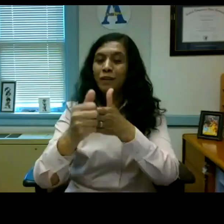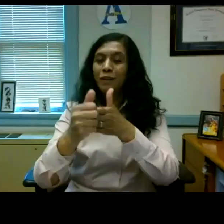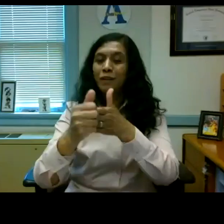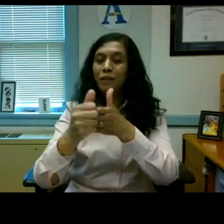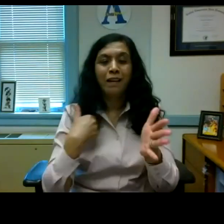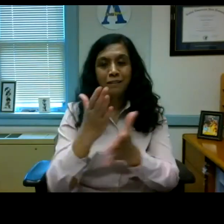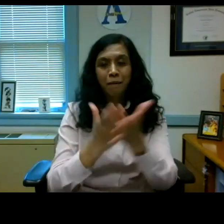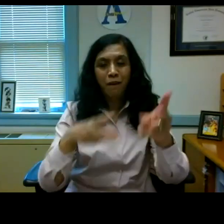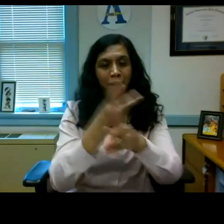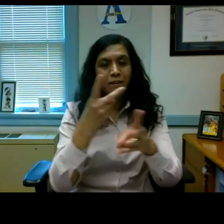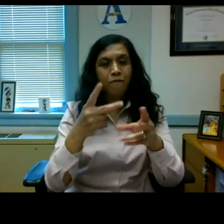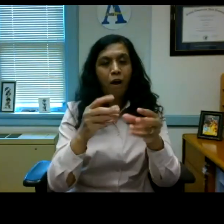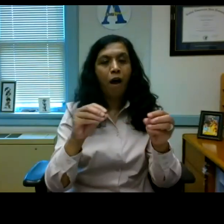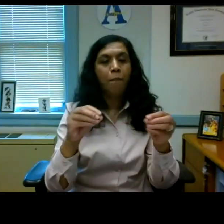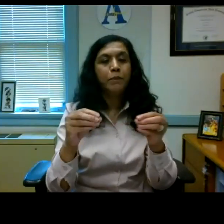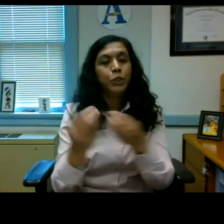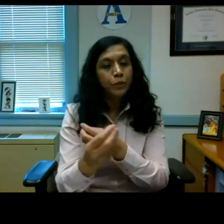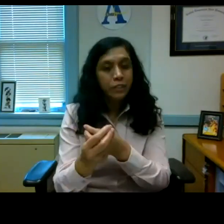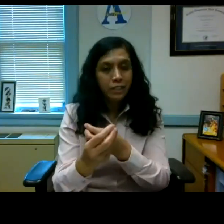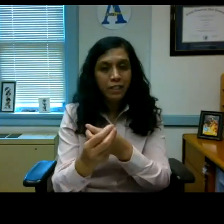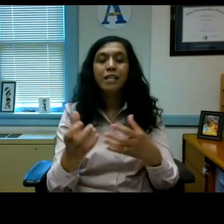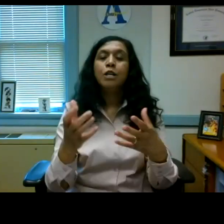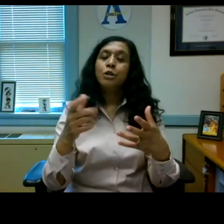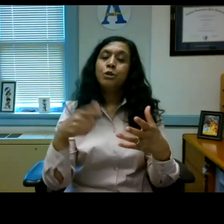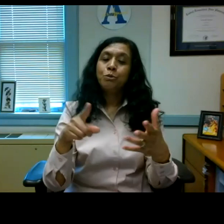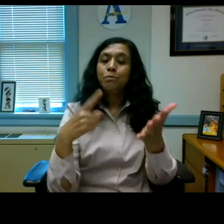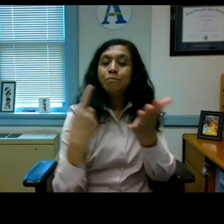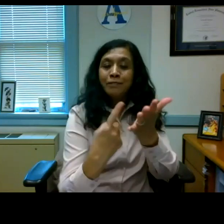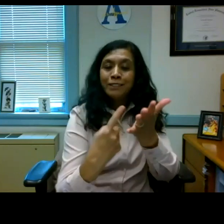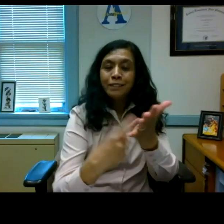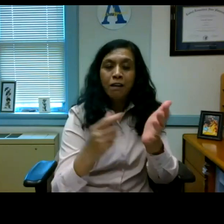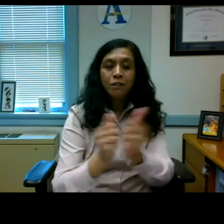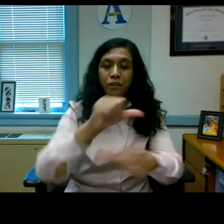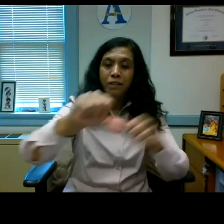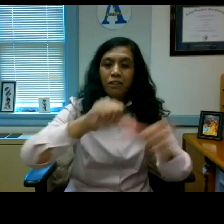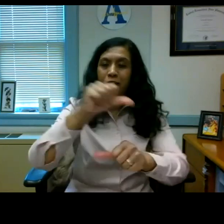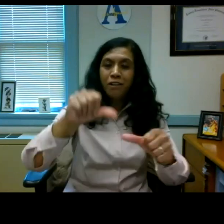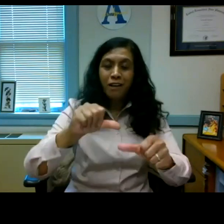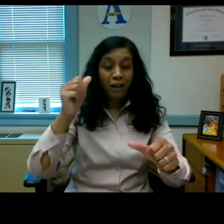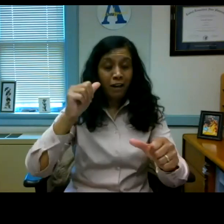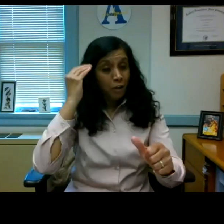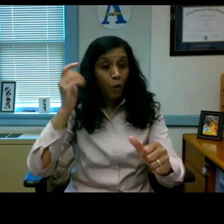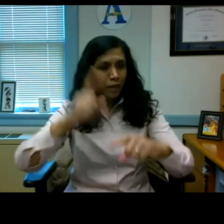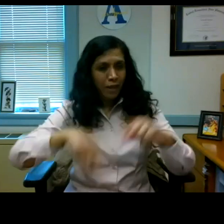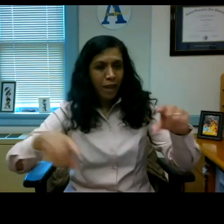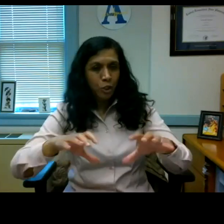I'm thinking about school leaders, thinking about some sort of opportunity to discuss with each